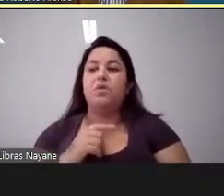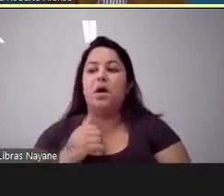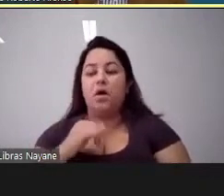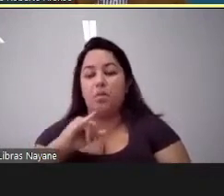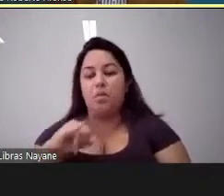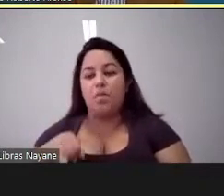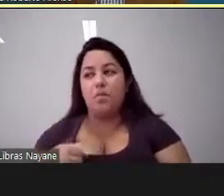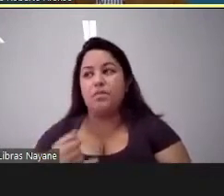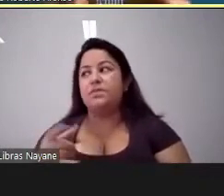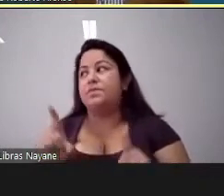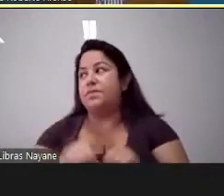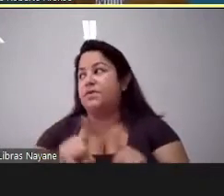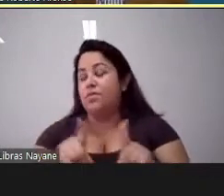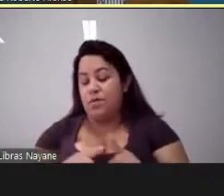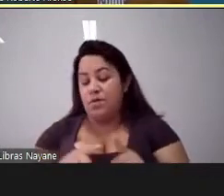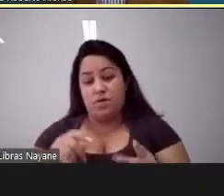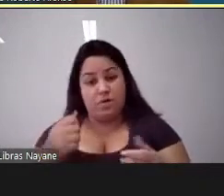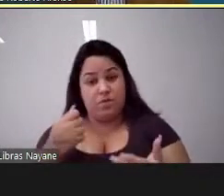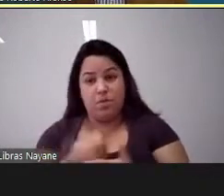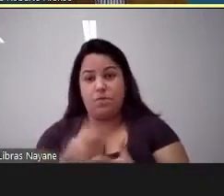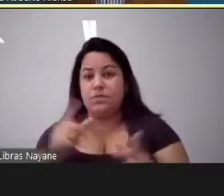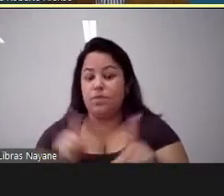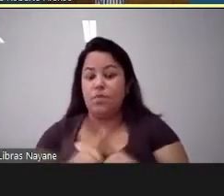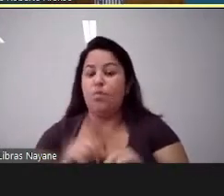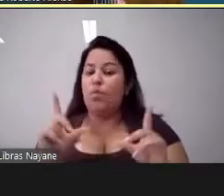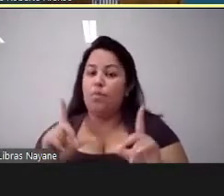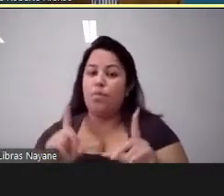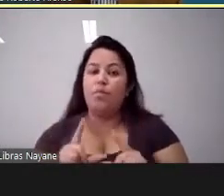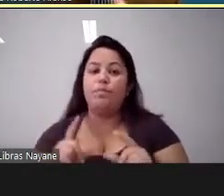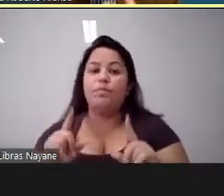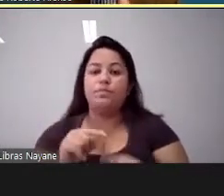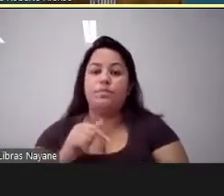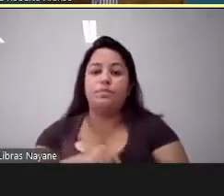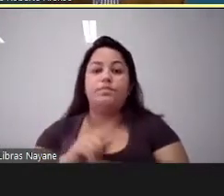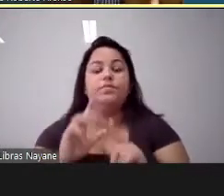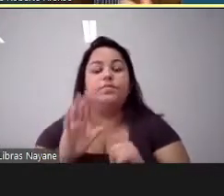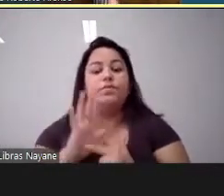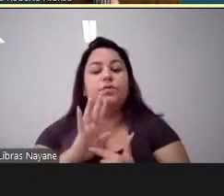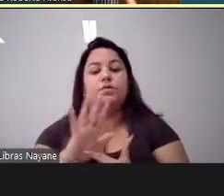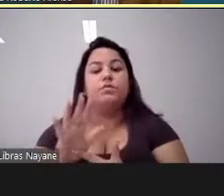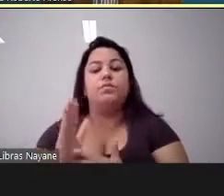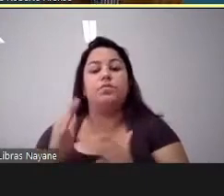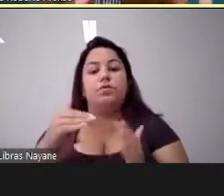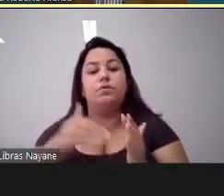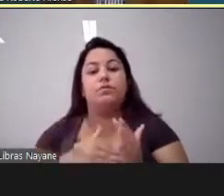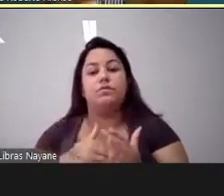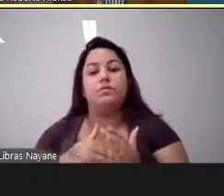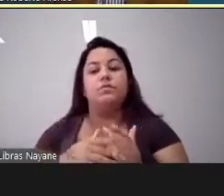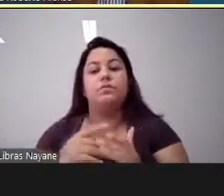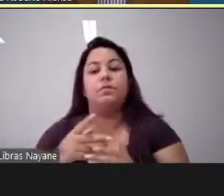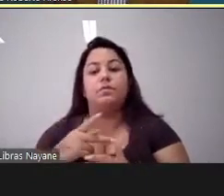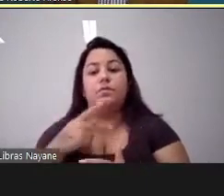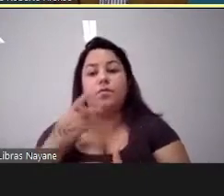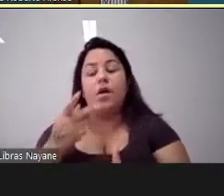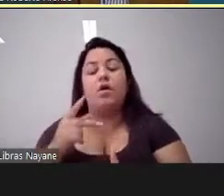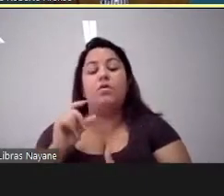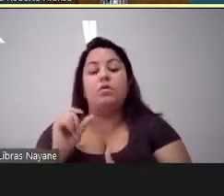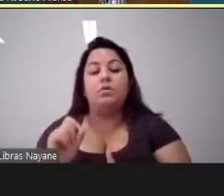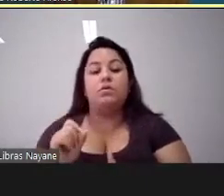In Brazil, we have the opportunity of doing so much in so little time.